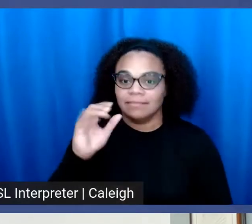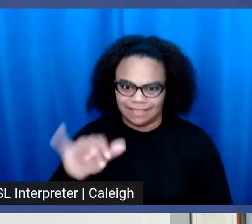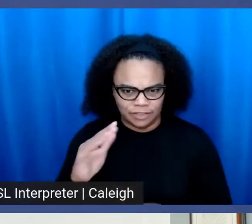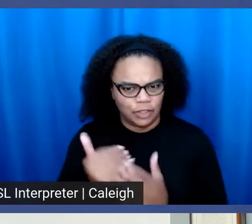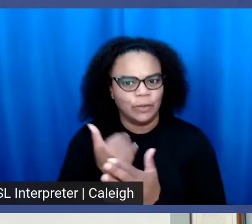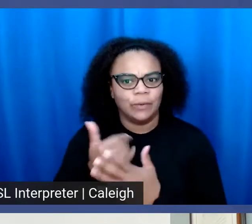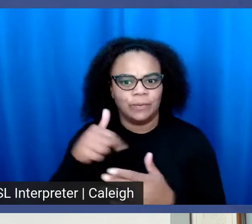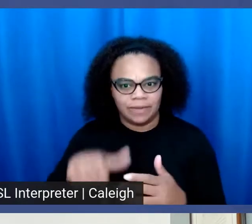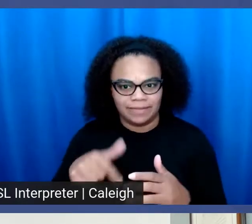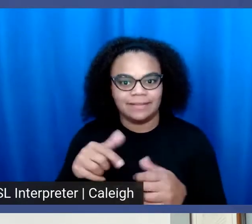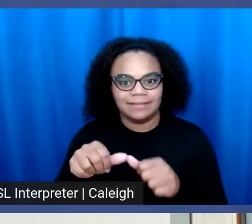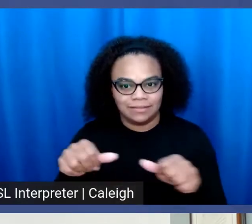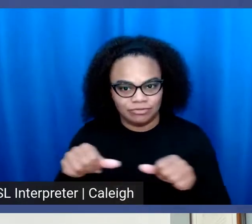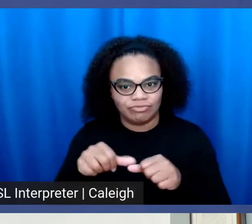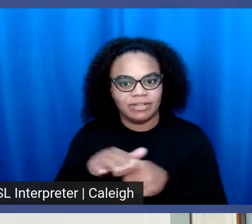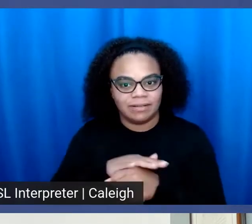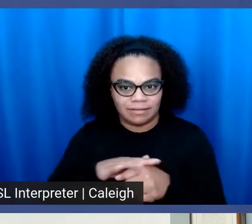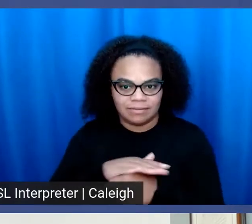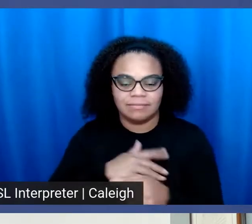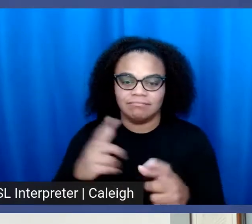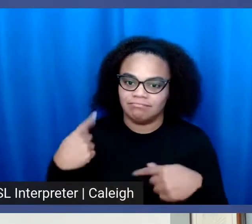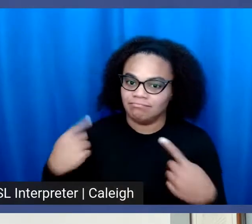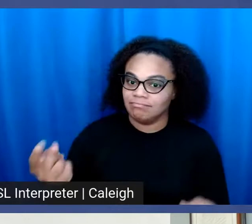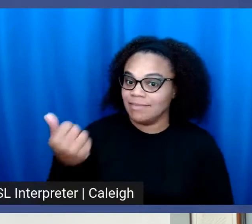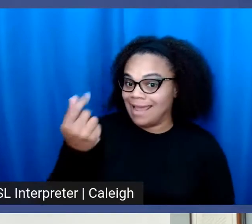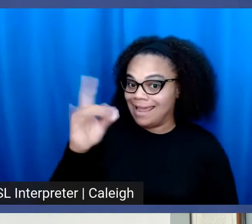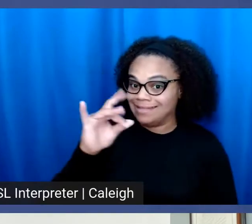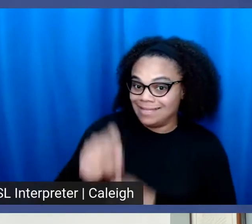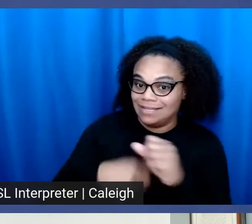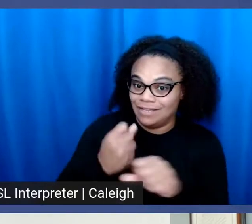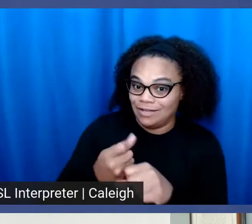Over the 18 years I've been here, there have been occasional